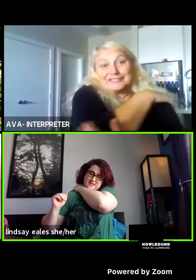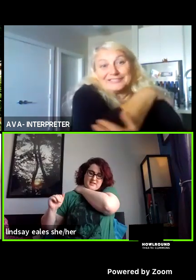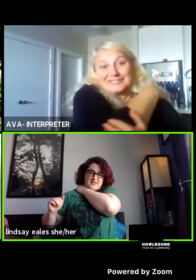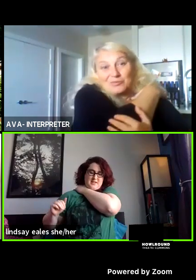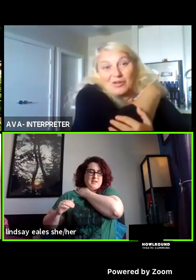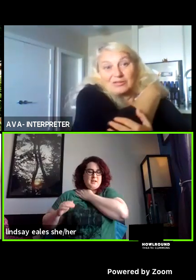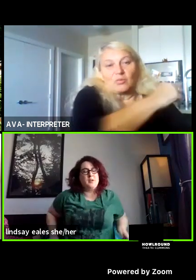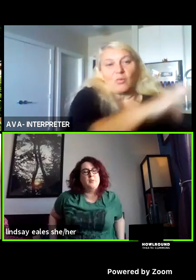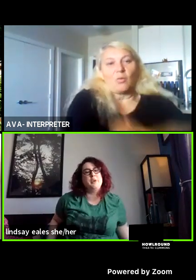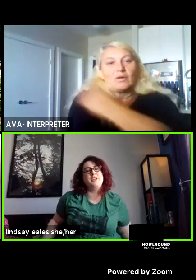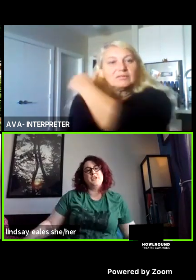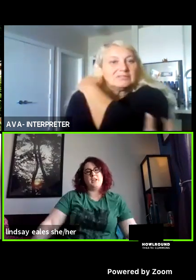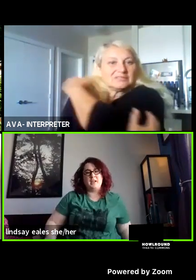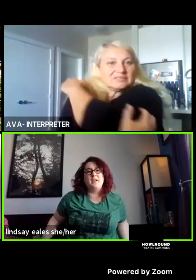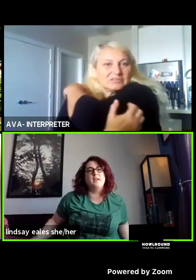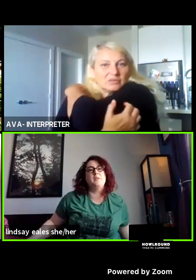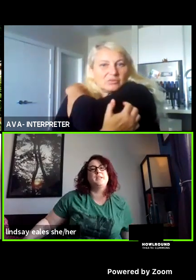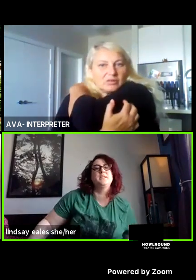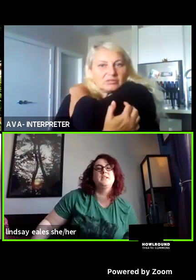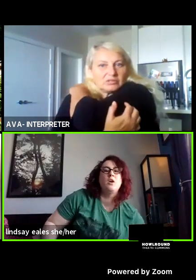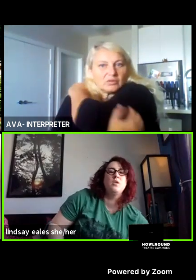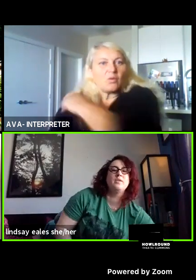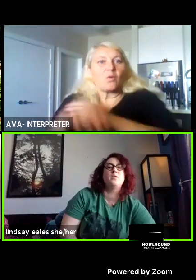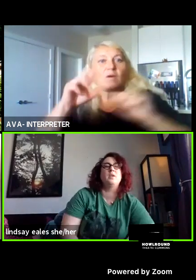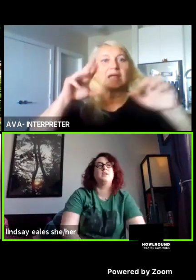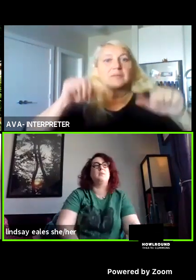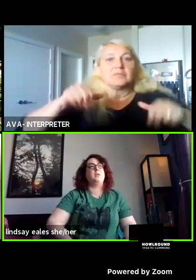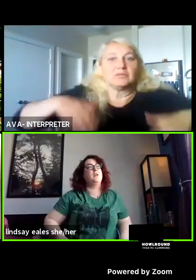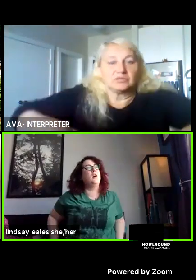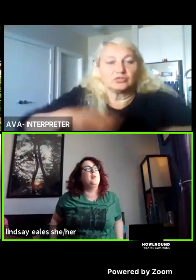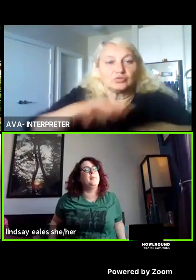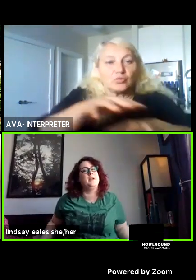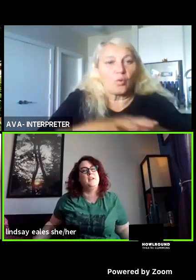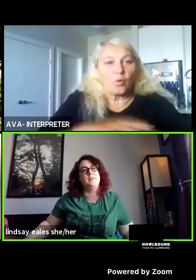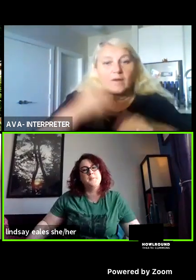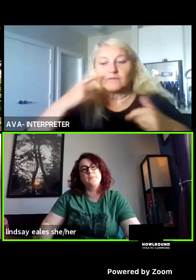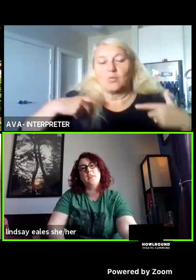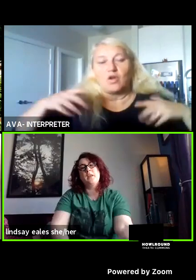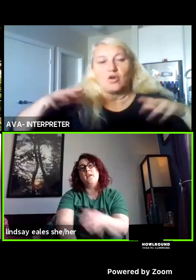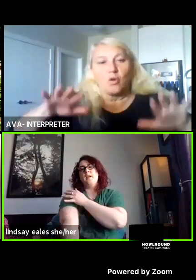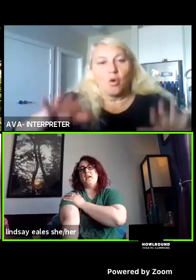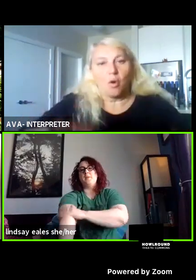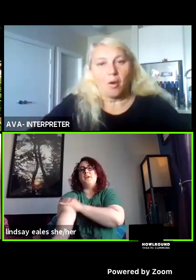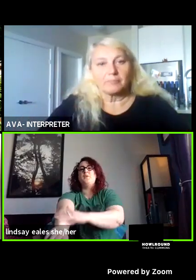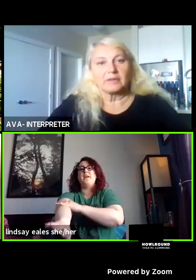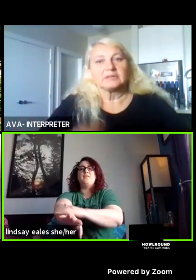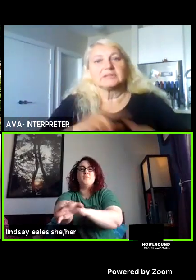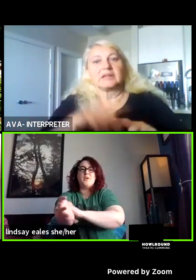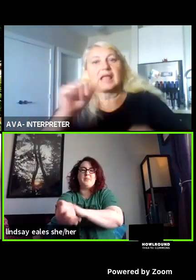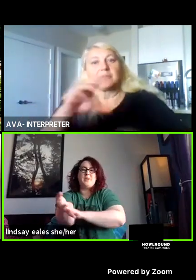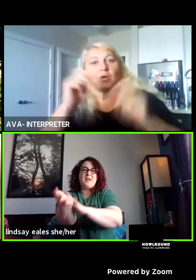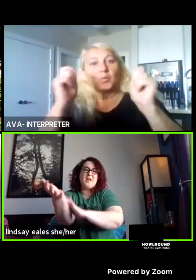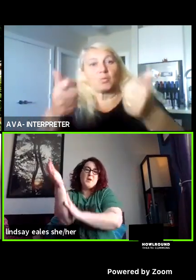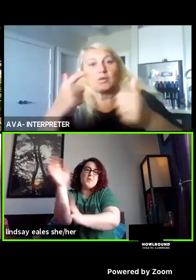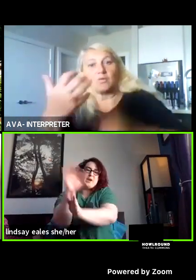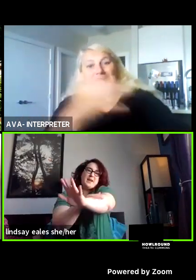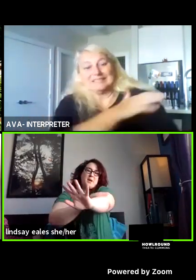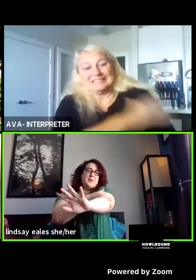that. Brushing can be slow if you want to be calming. It could be quick if you want to